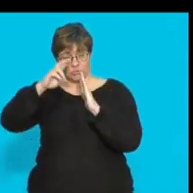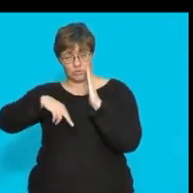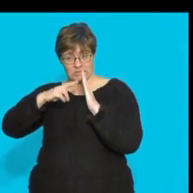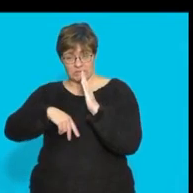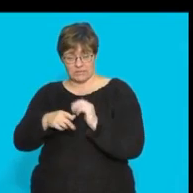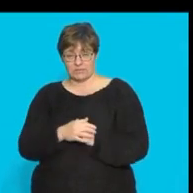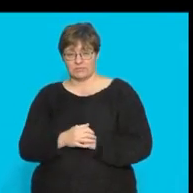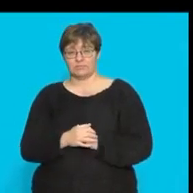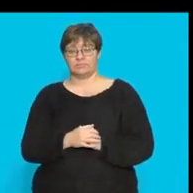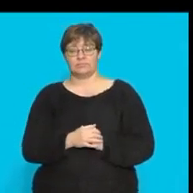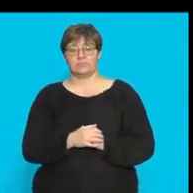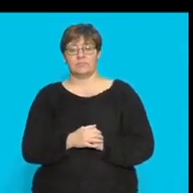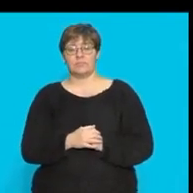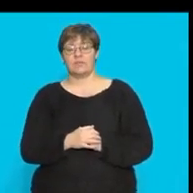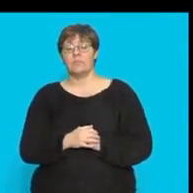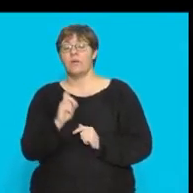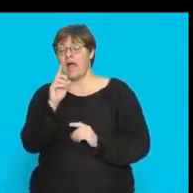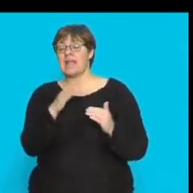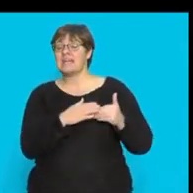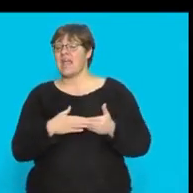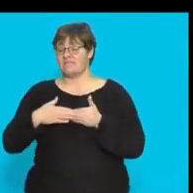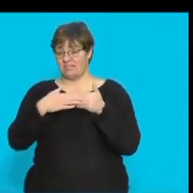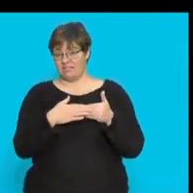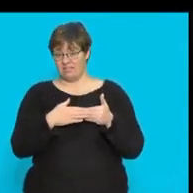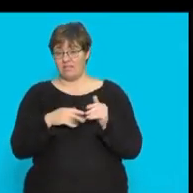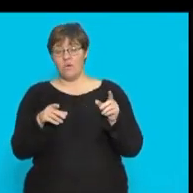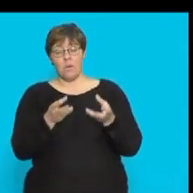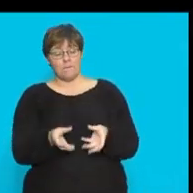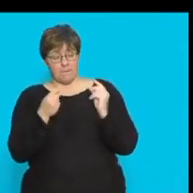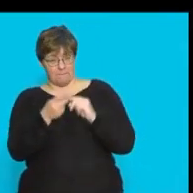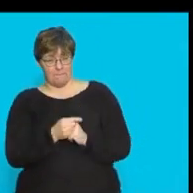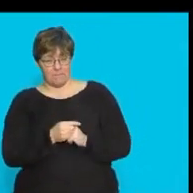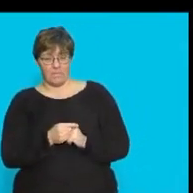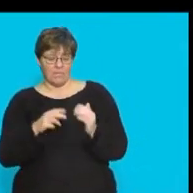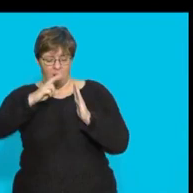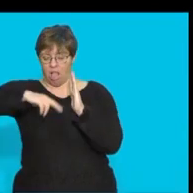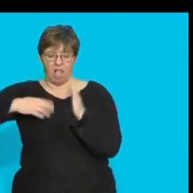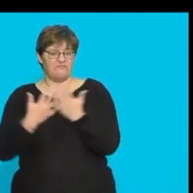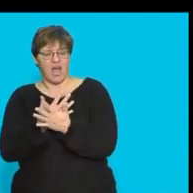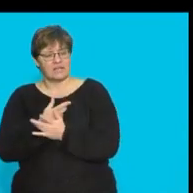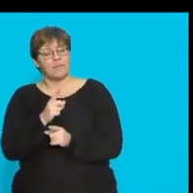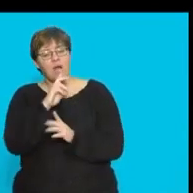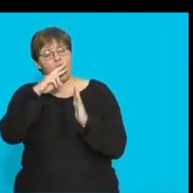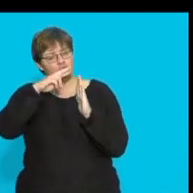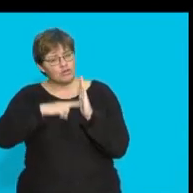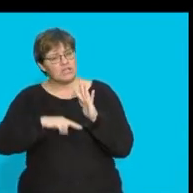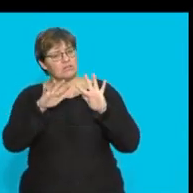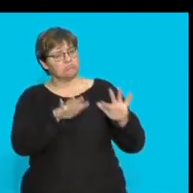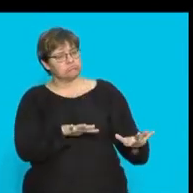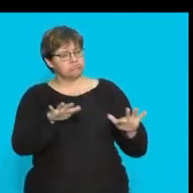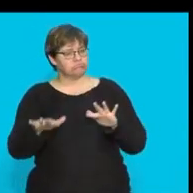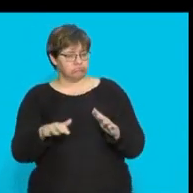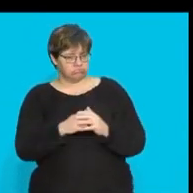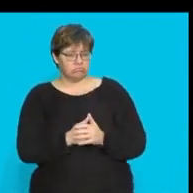you. So first of all, be very careful when you get things like this. Don't speed through it. Spend time, all